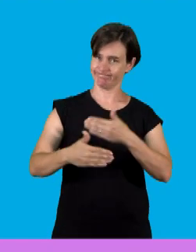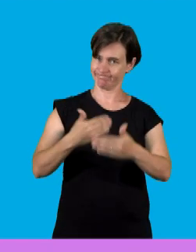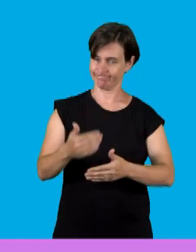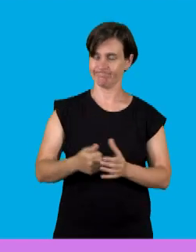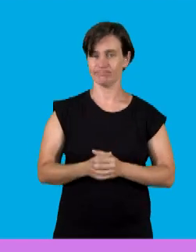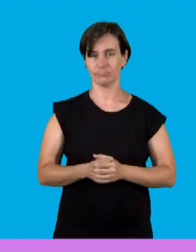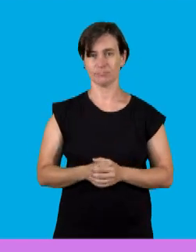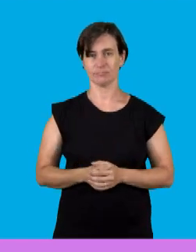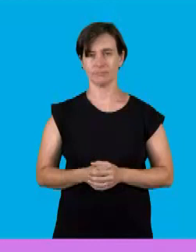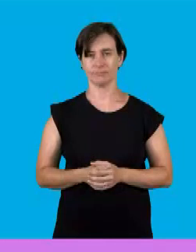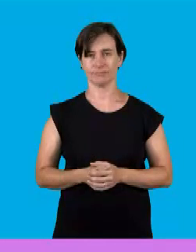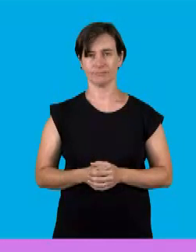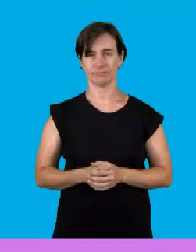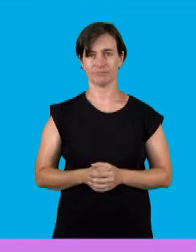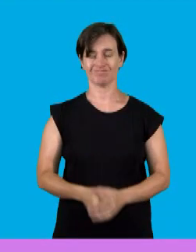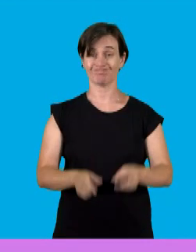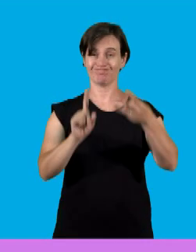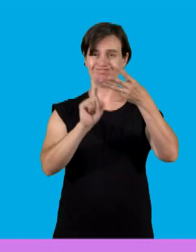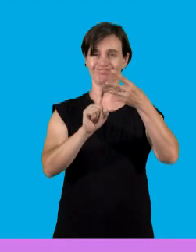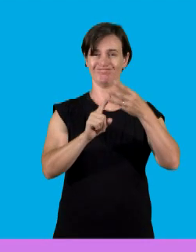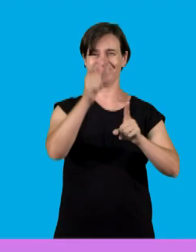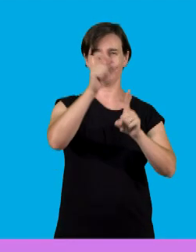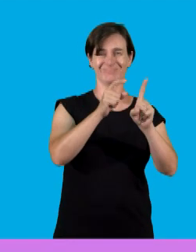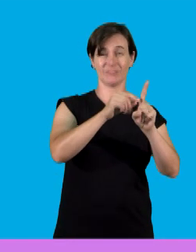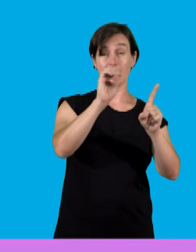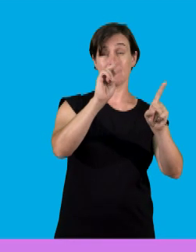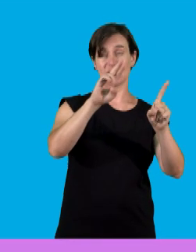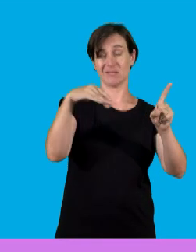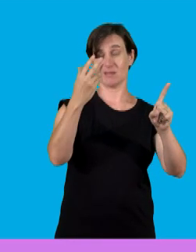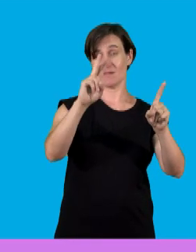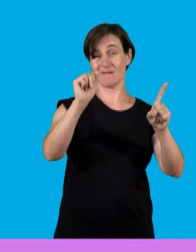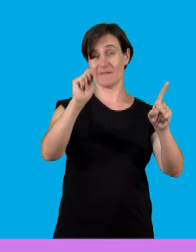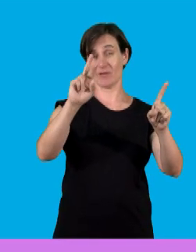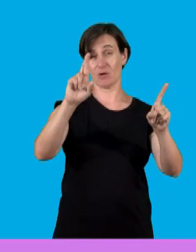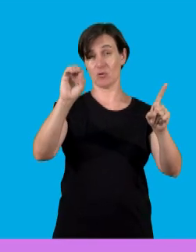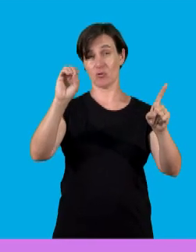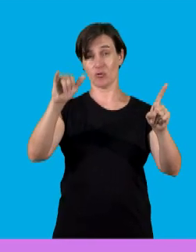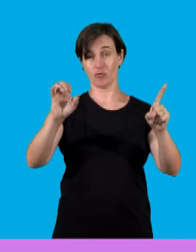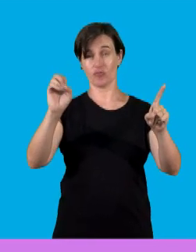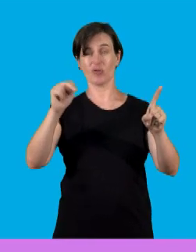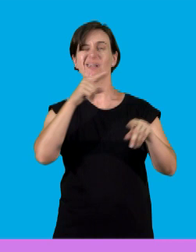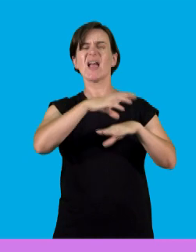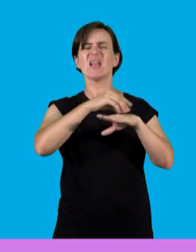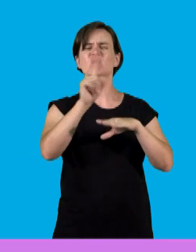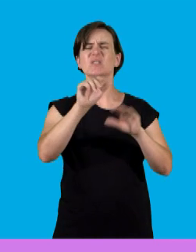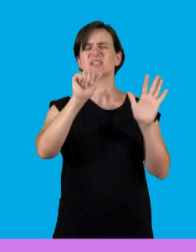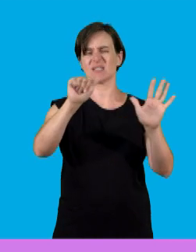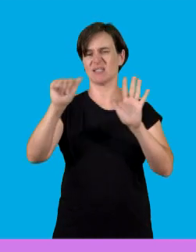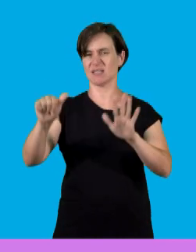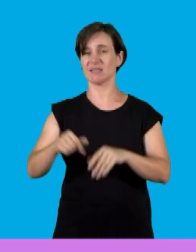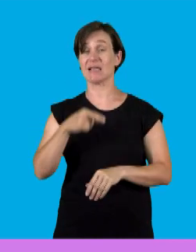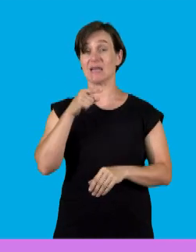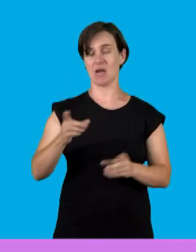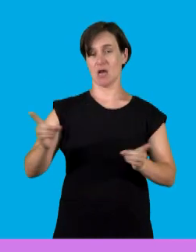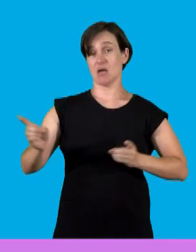our lesson. Next question, number 3. I'm saying Mr. Van Rooyen is 66 years old, right? And he's the managing